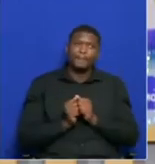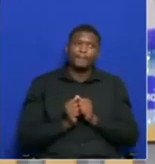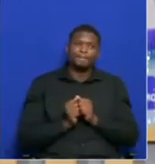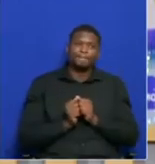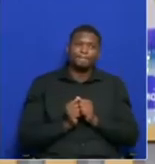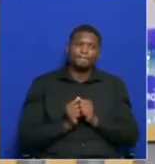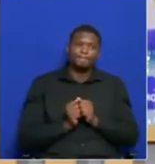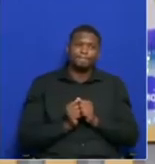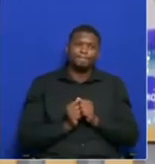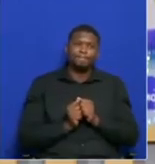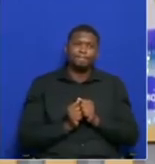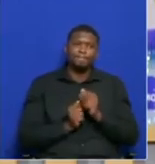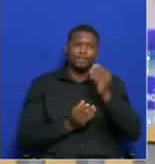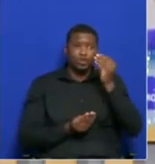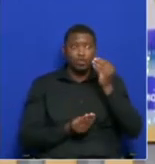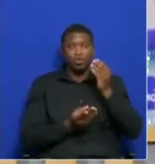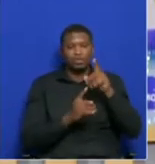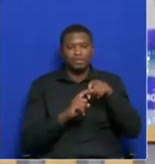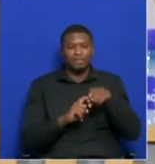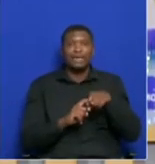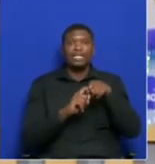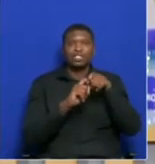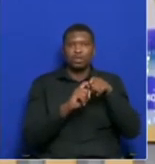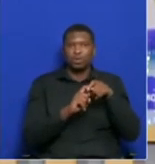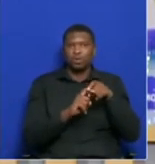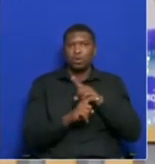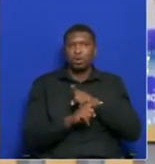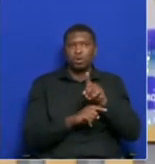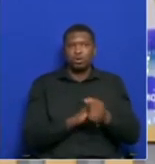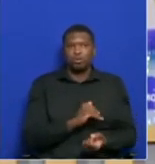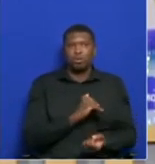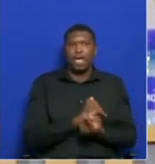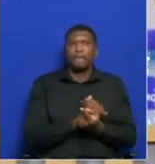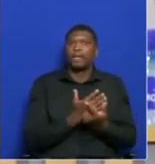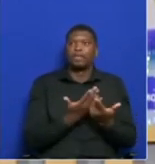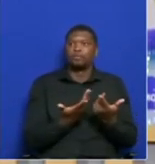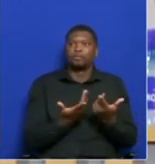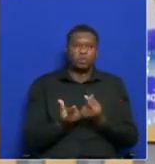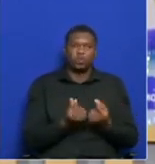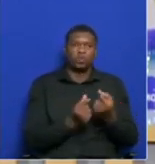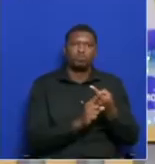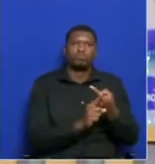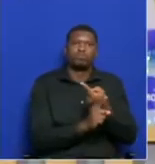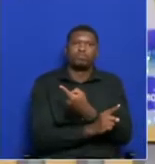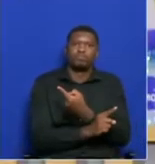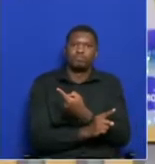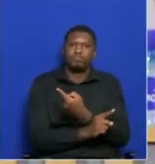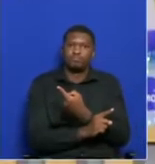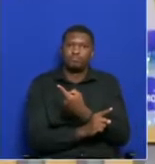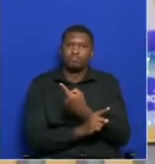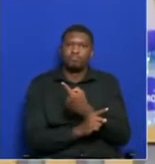suspension pending allegation of misconduct, TP Malatji, in bracket, it's my pay number.